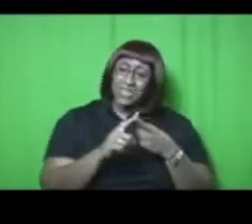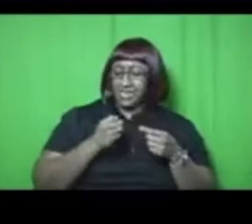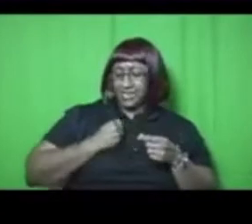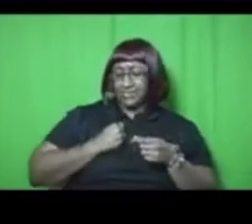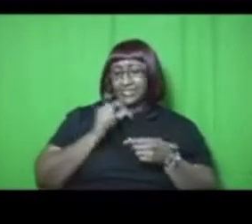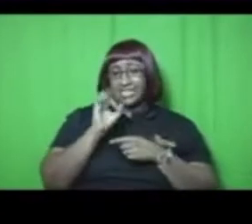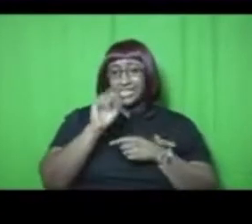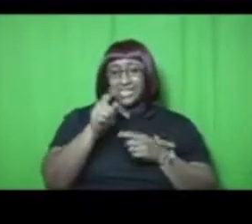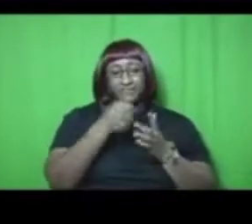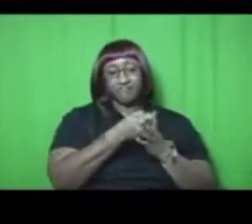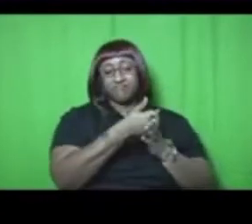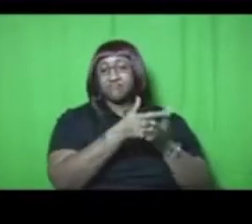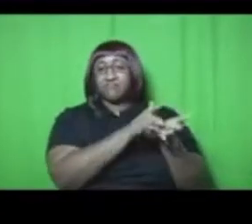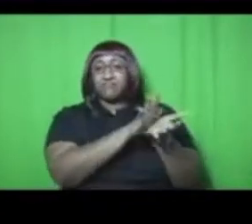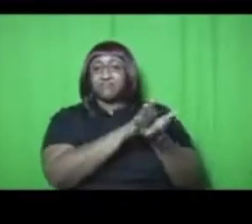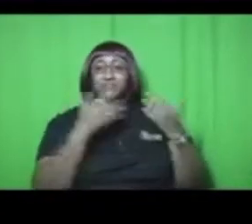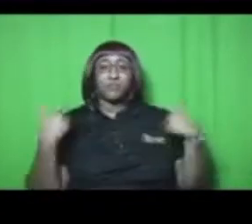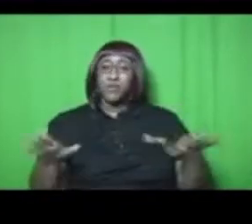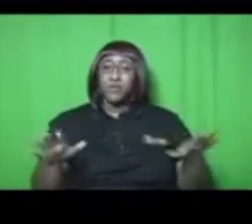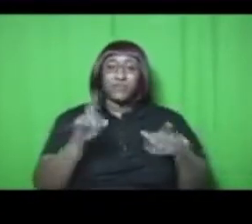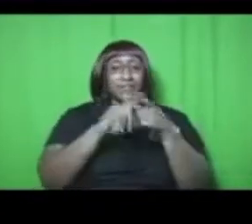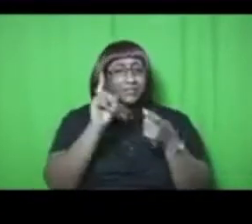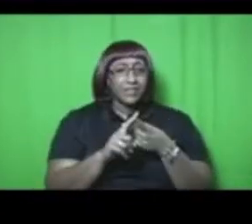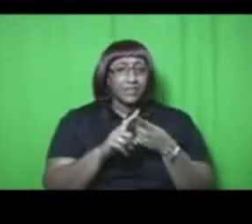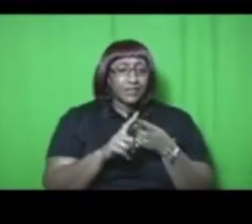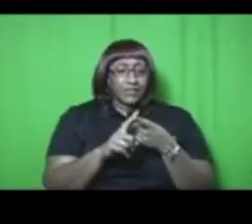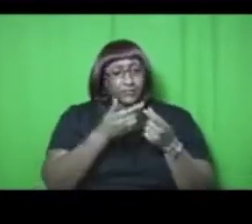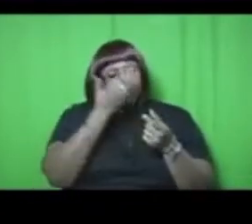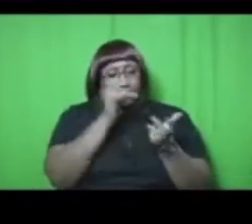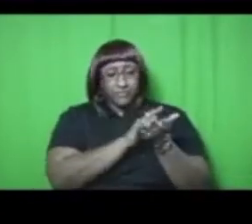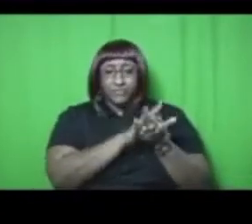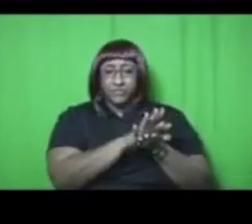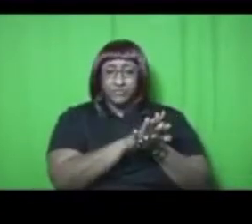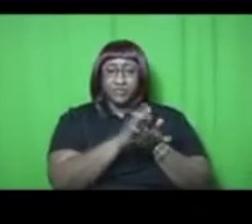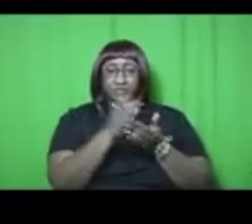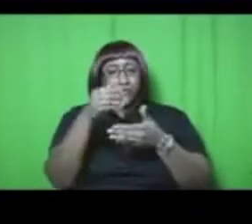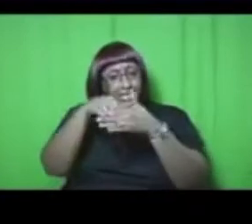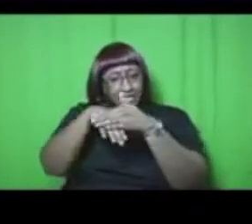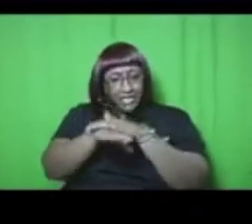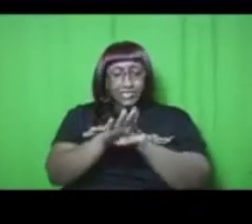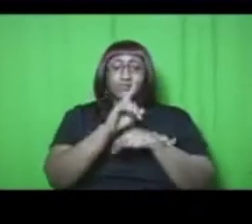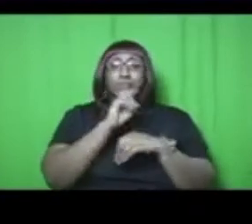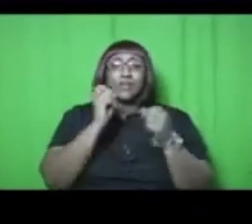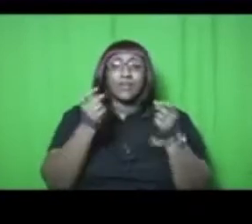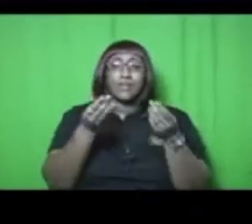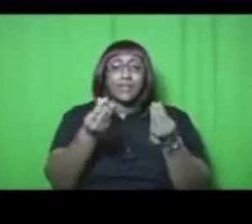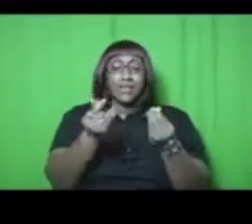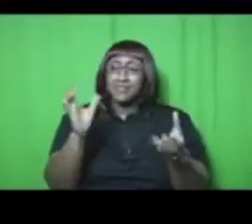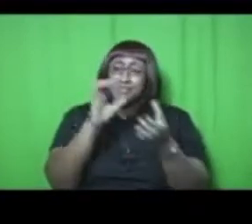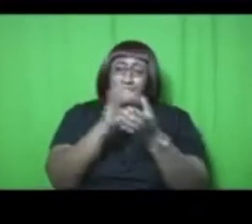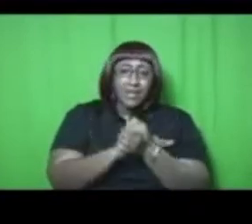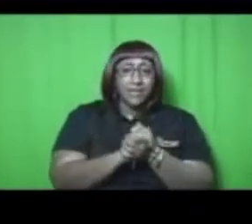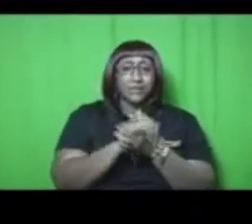was rejected. And then because of the rejection, he went into the wilderness. He married